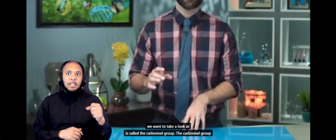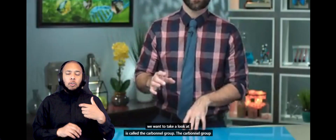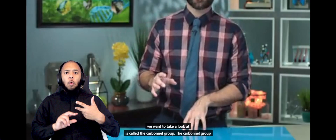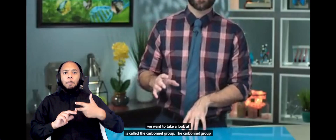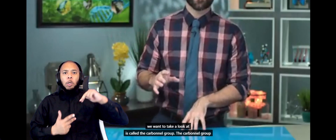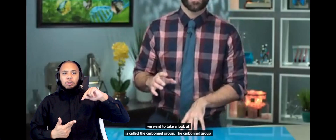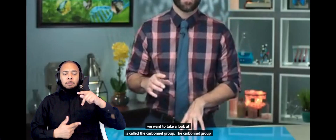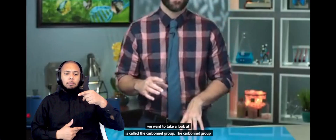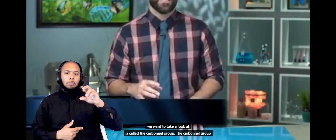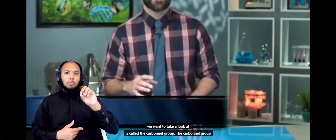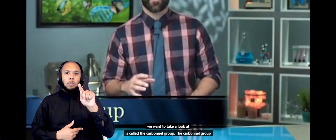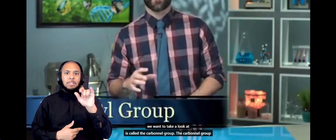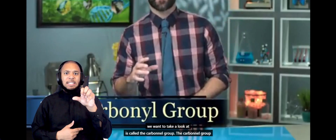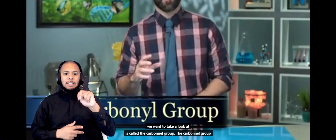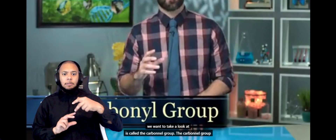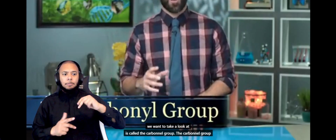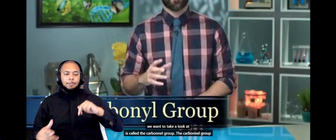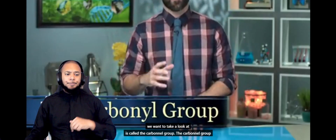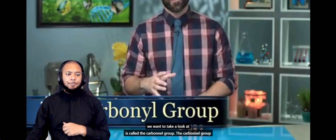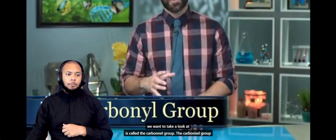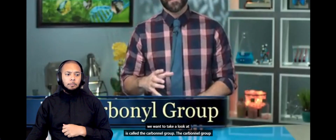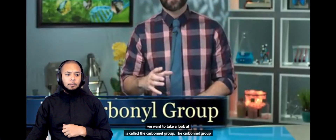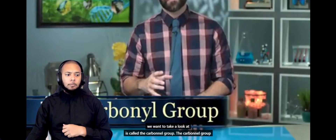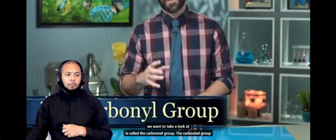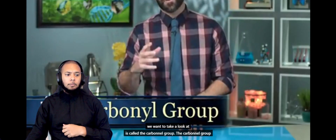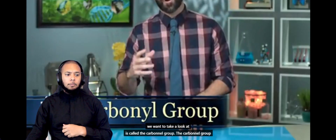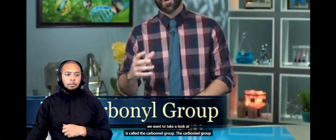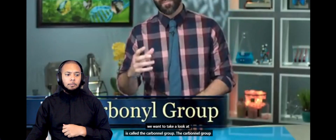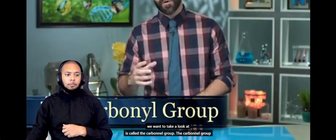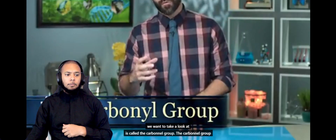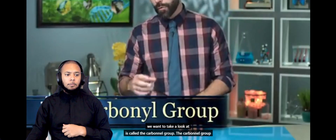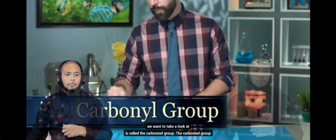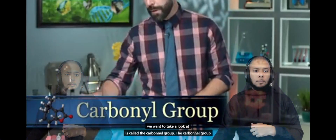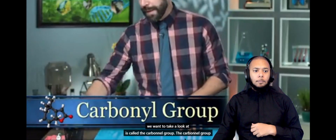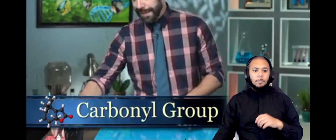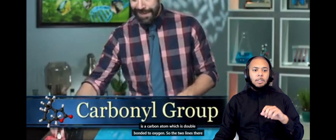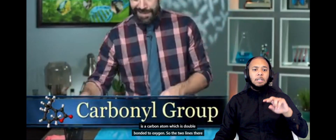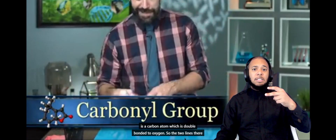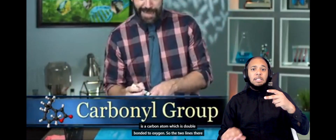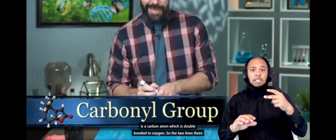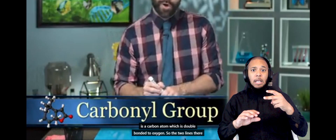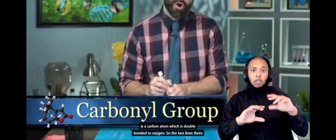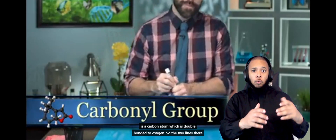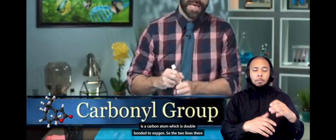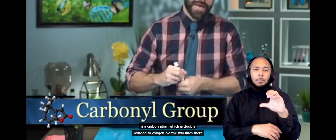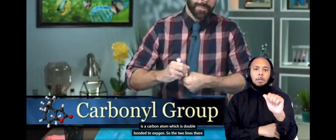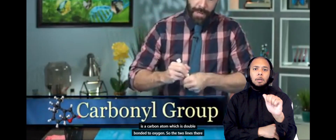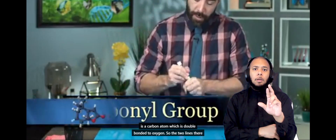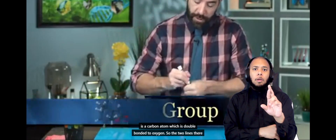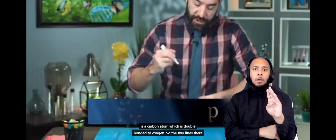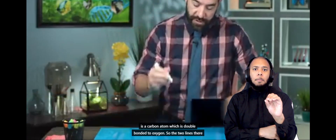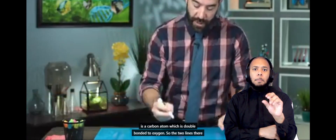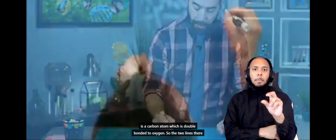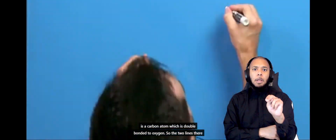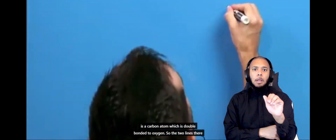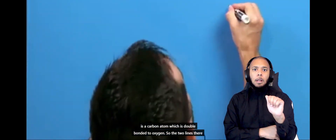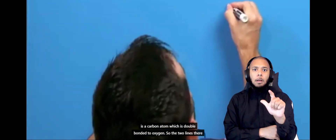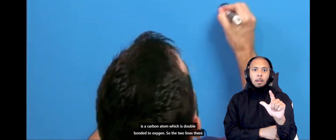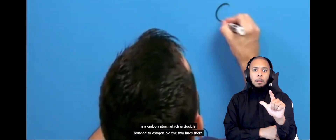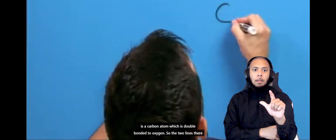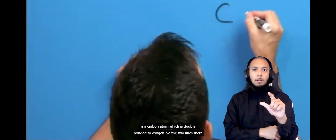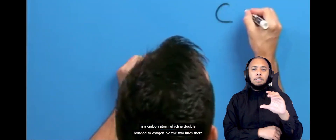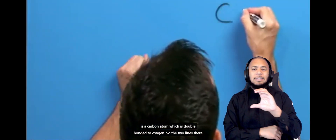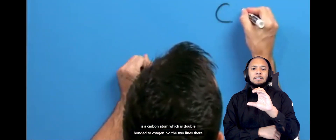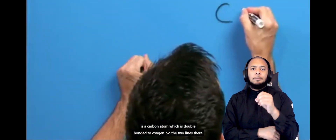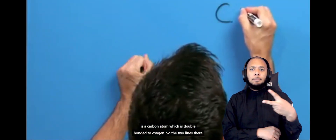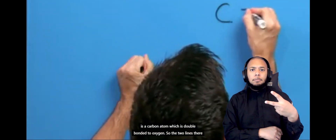second group we want to take a look at is called the carbonyl group. The carbonyl group is a carbon atom which is double